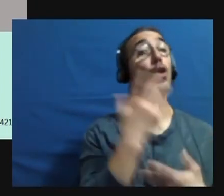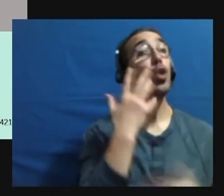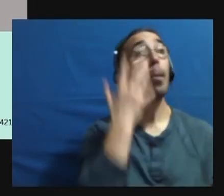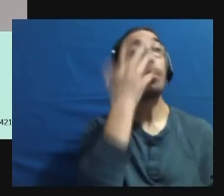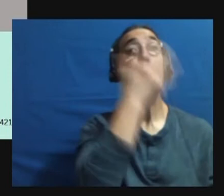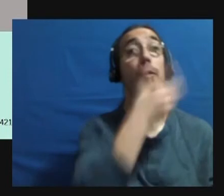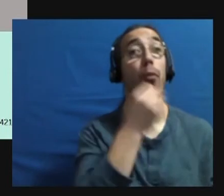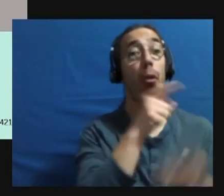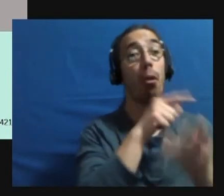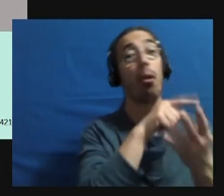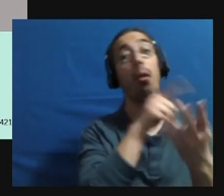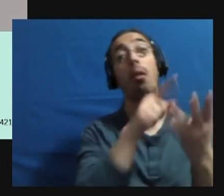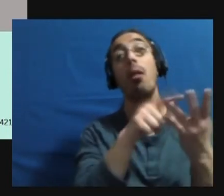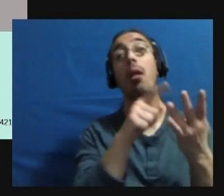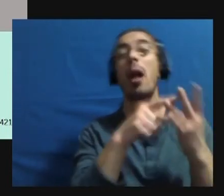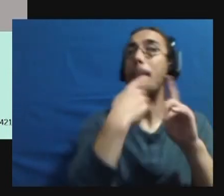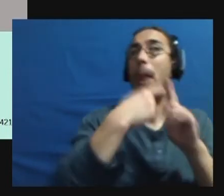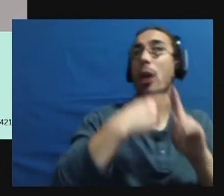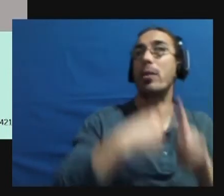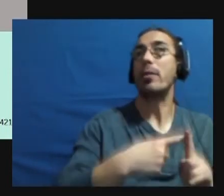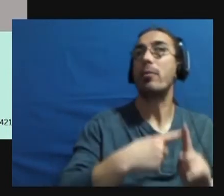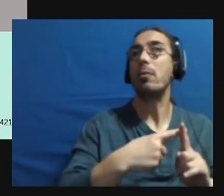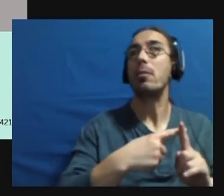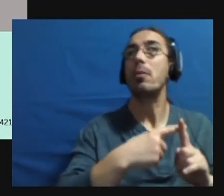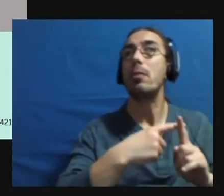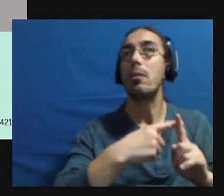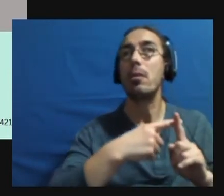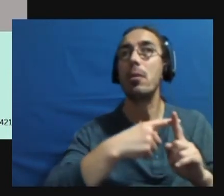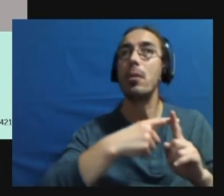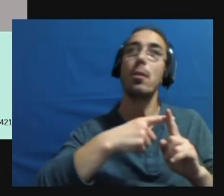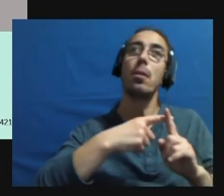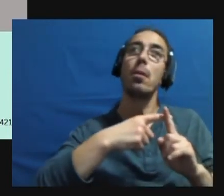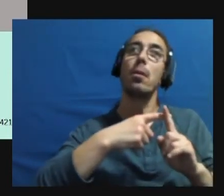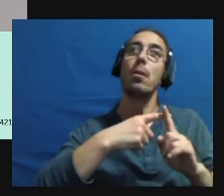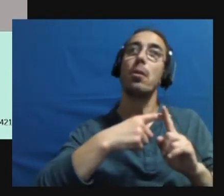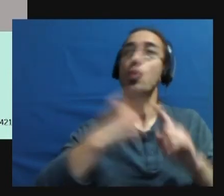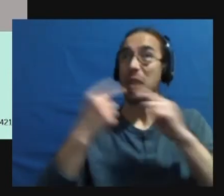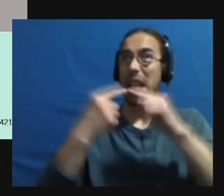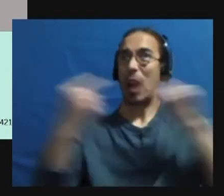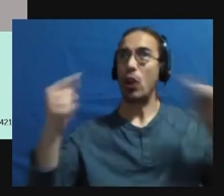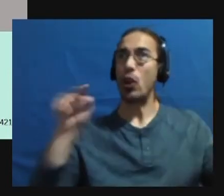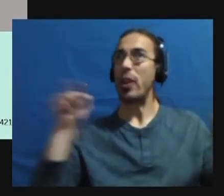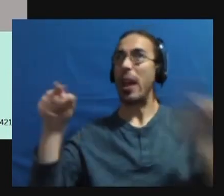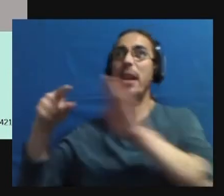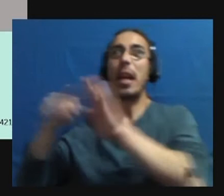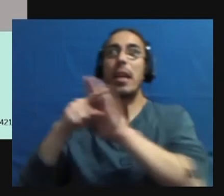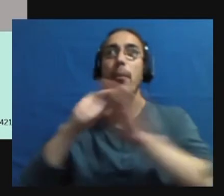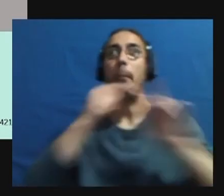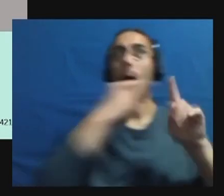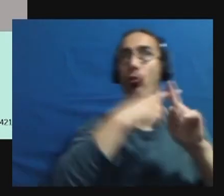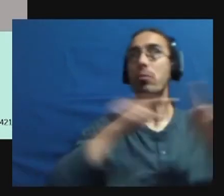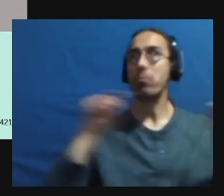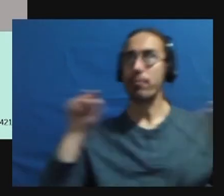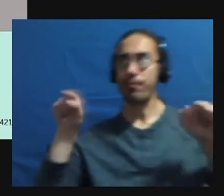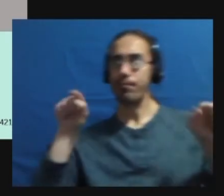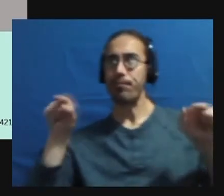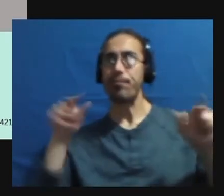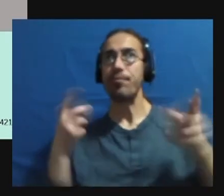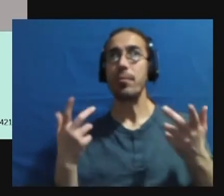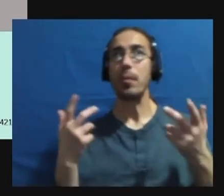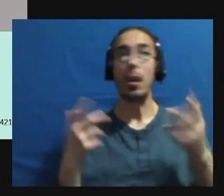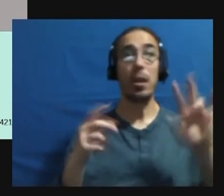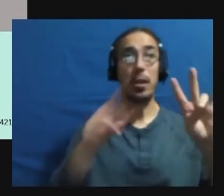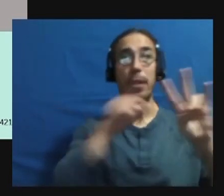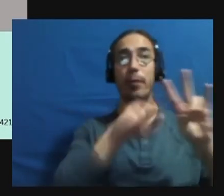you're smart or whatever to just counter that, right? And that was an